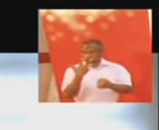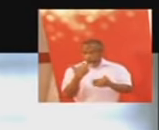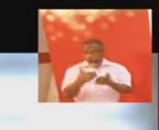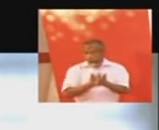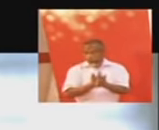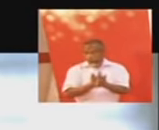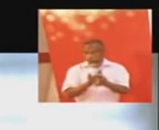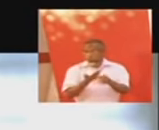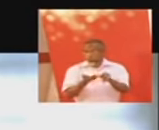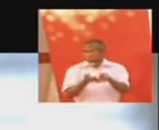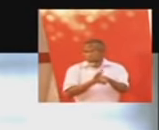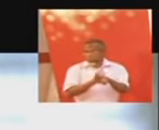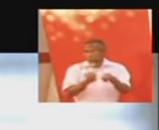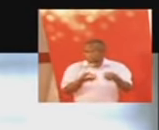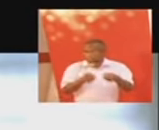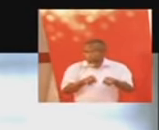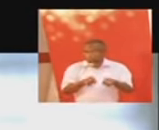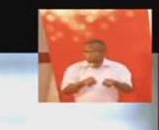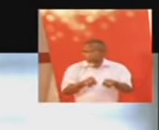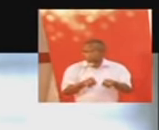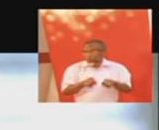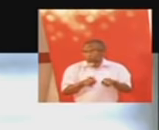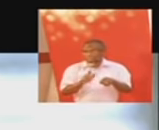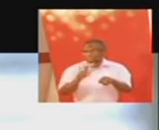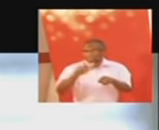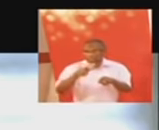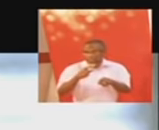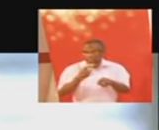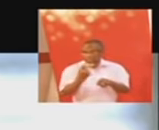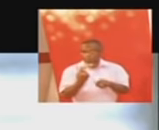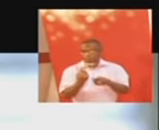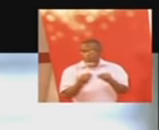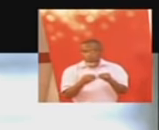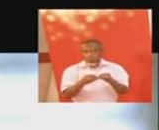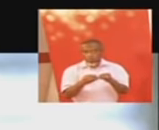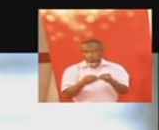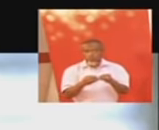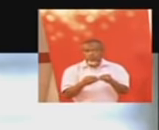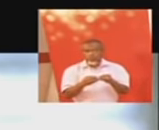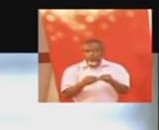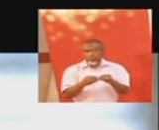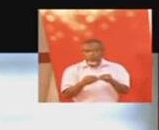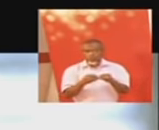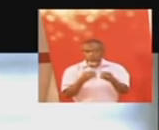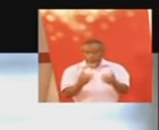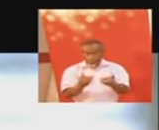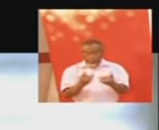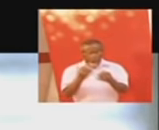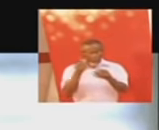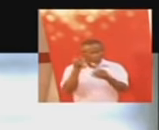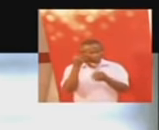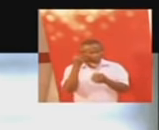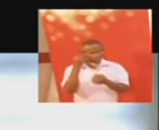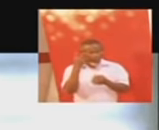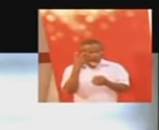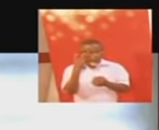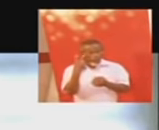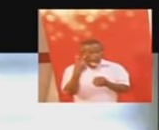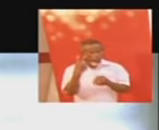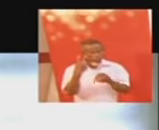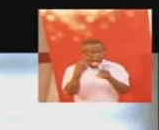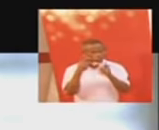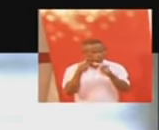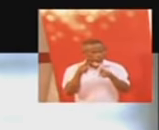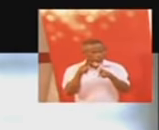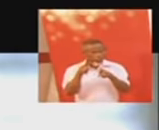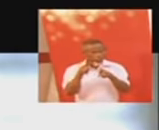stated 1 additional case. Yesterday, we were told that 2 of the 5 cases would have actually come from over the